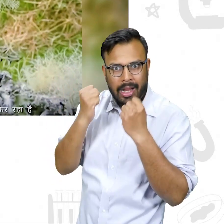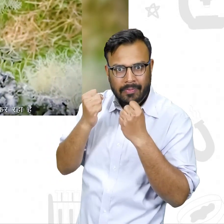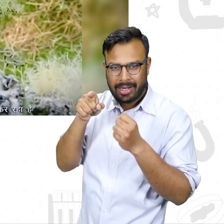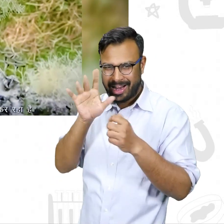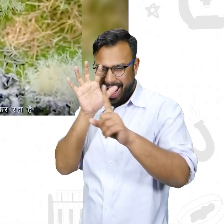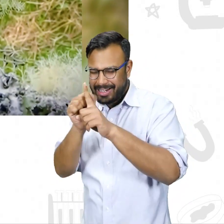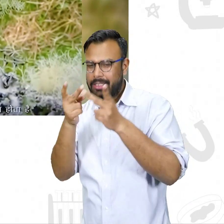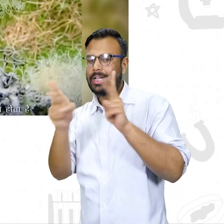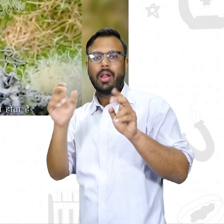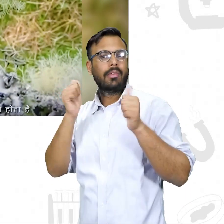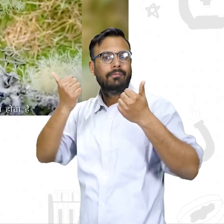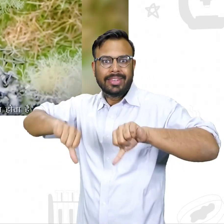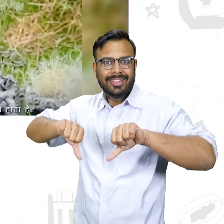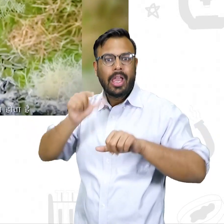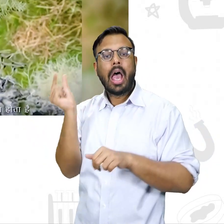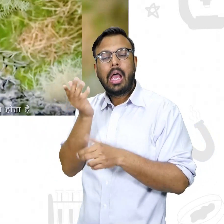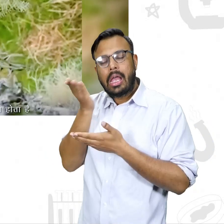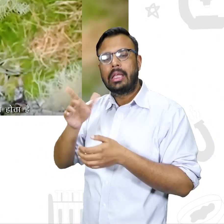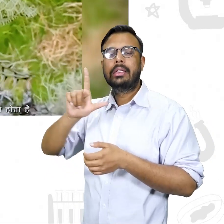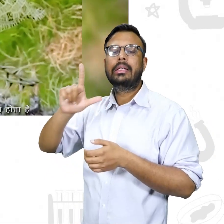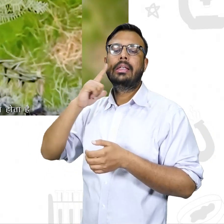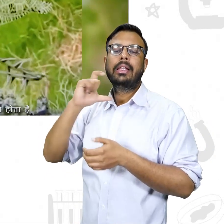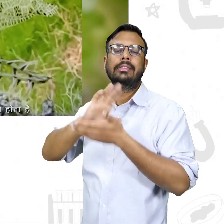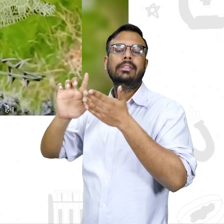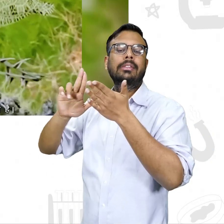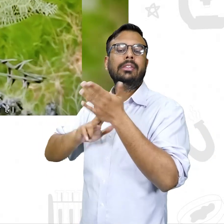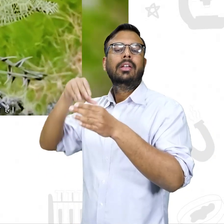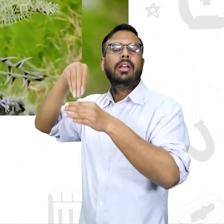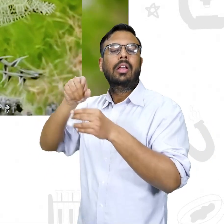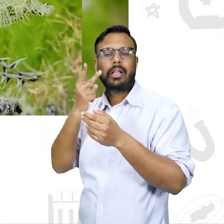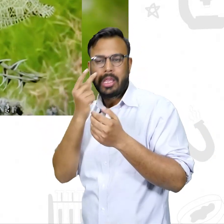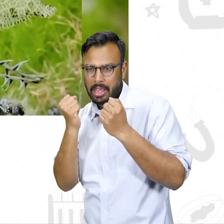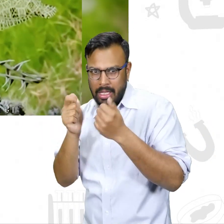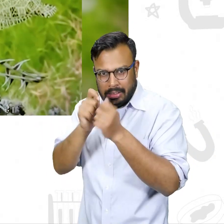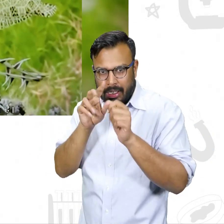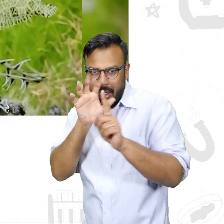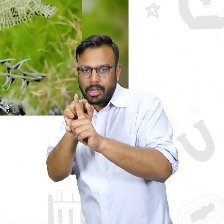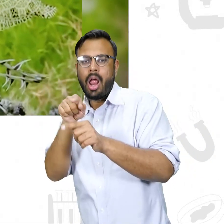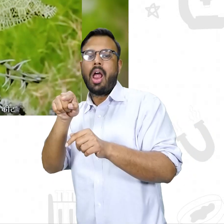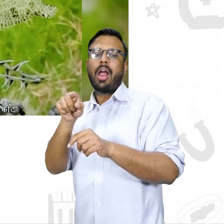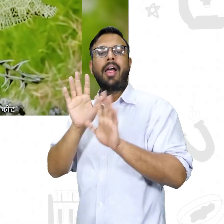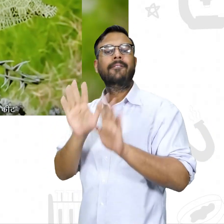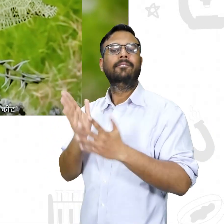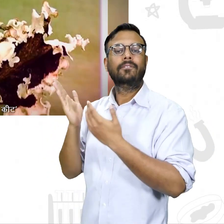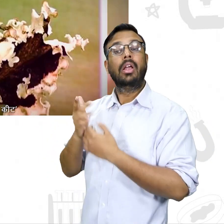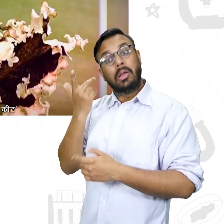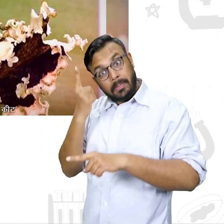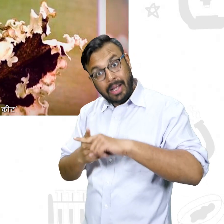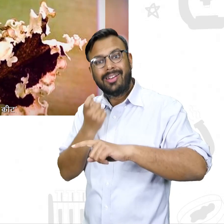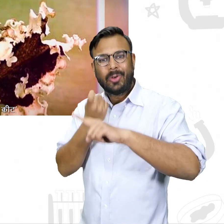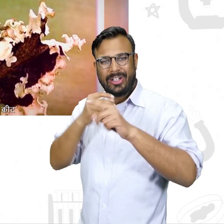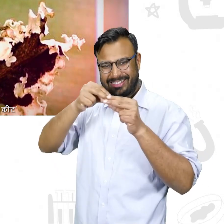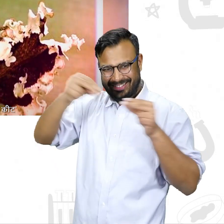lichen Asnia, and it is hard to differentiate this insect when it is grazing on the lichens. Similarly, here